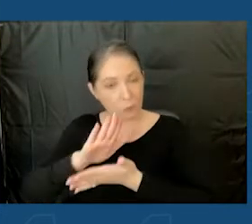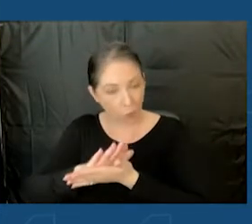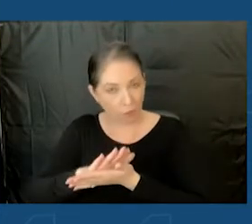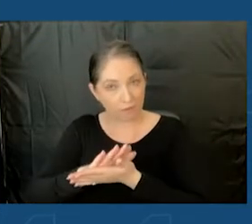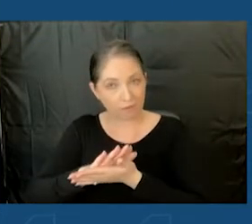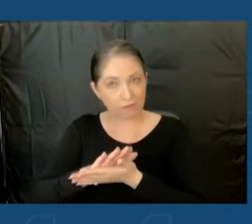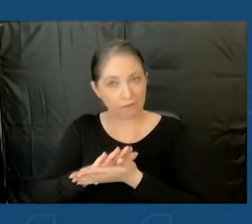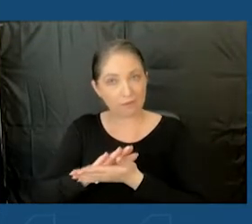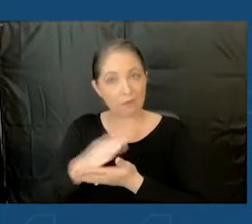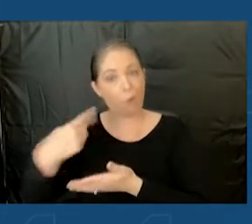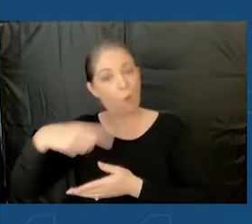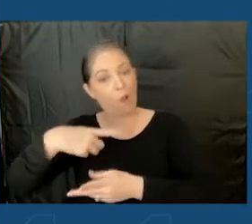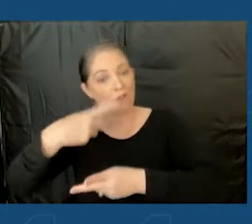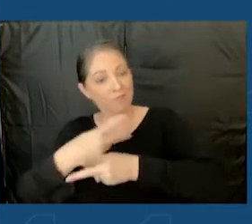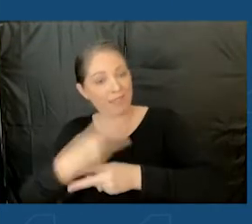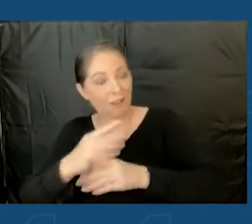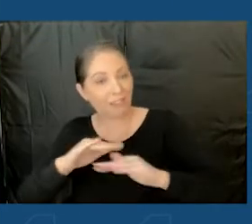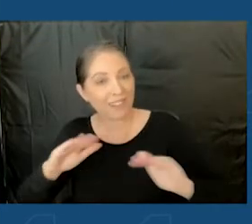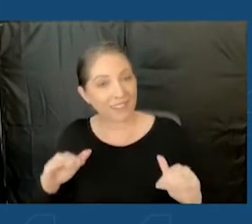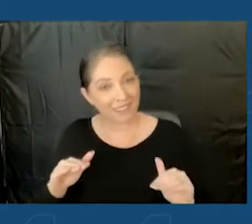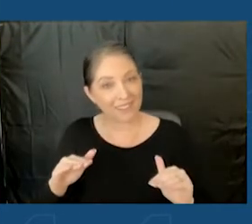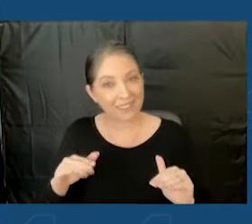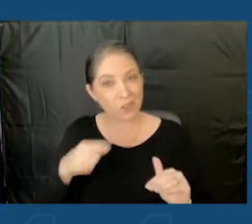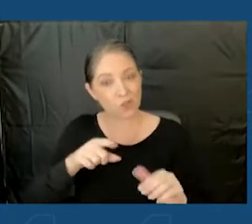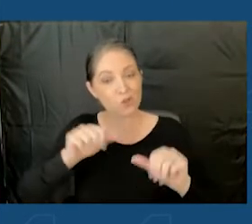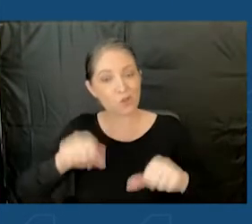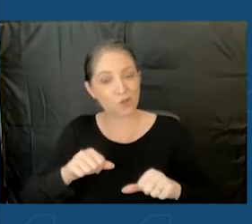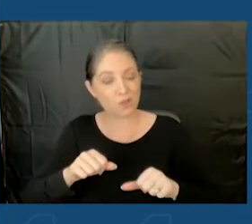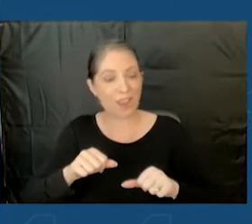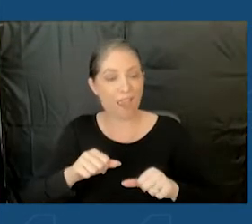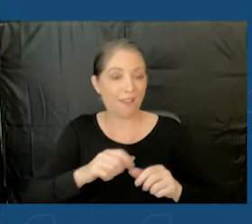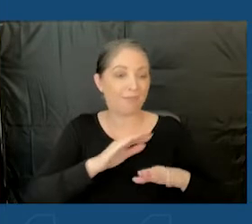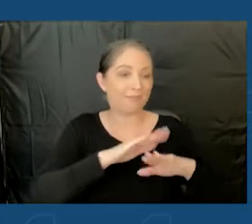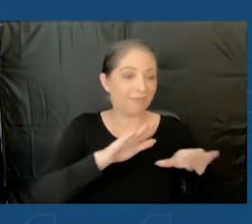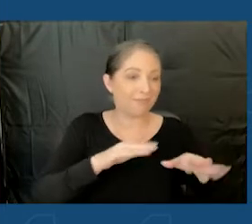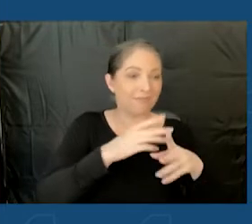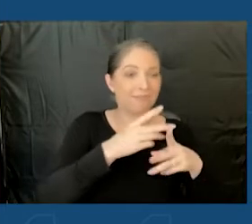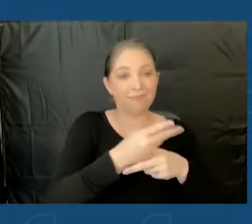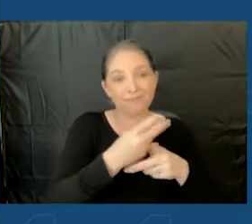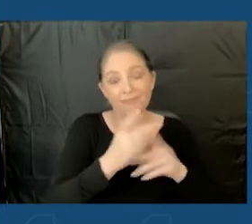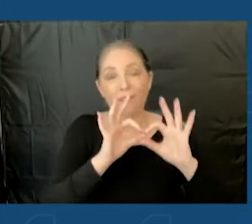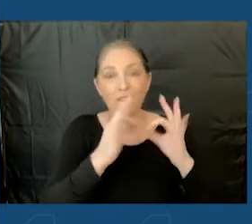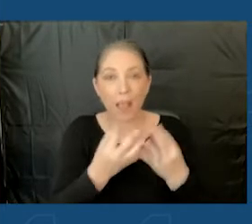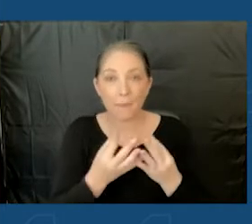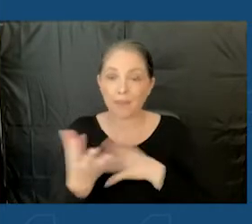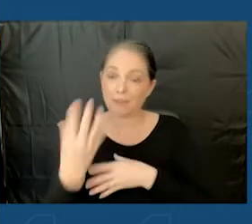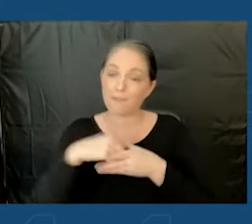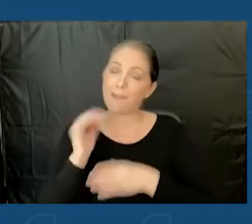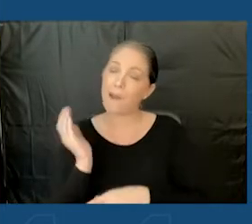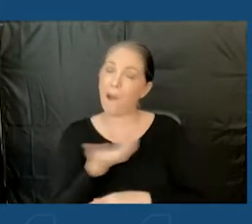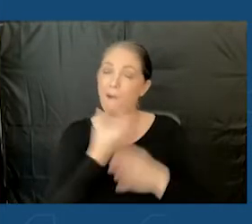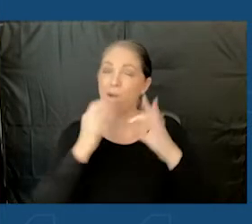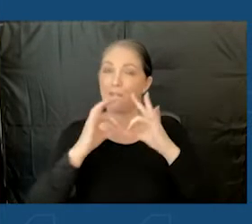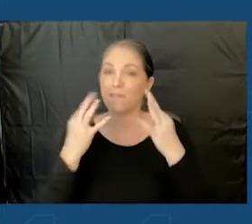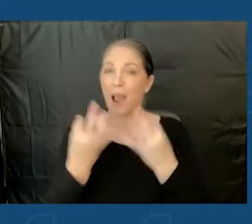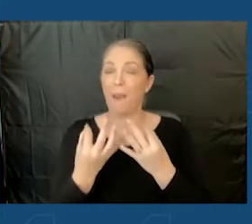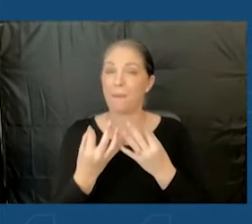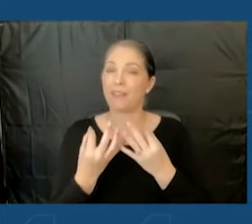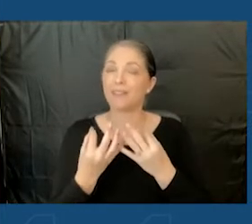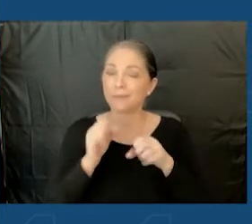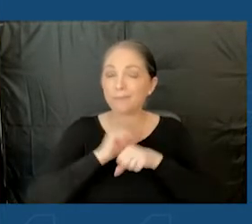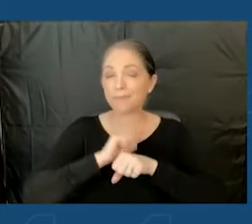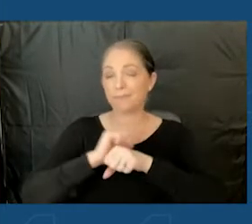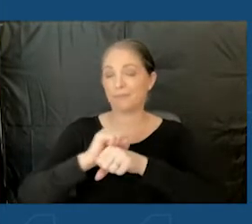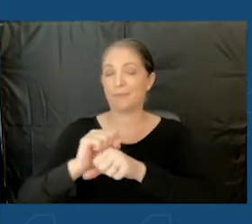of your kids, so ultimately you can take care of your family and you'll be part of our family and being very productive working. So that's why